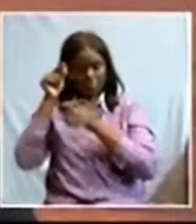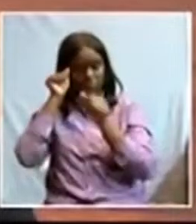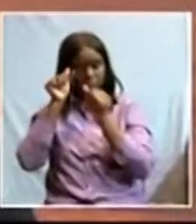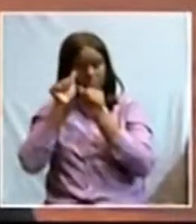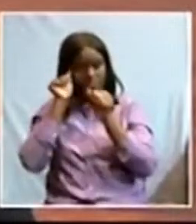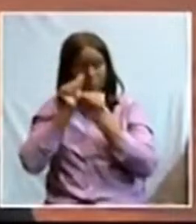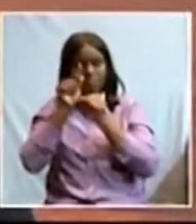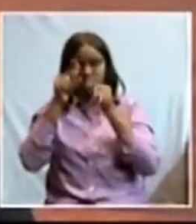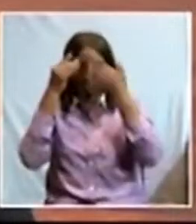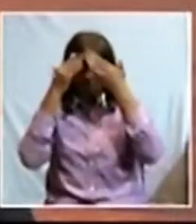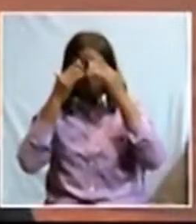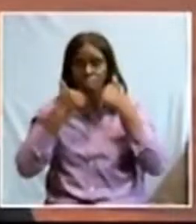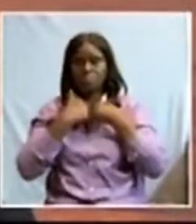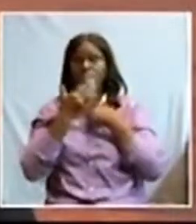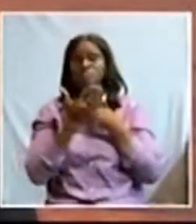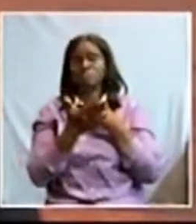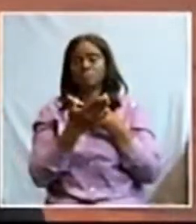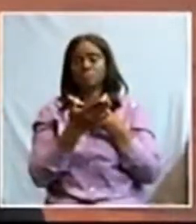aware of that.